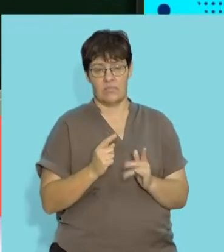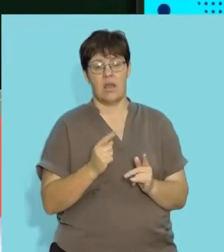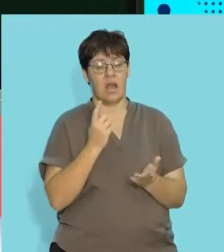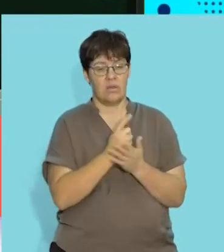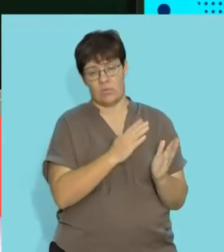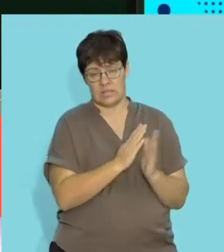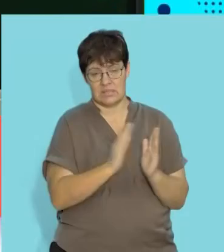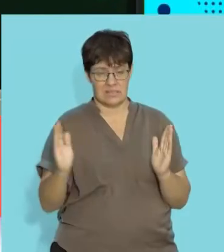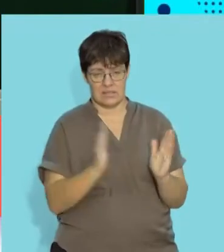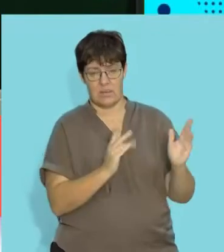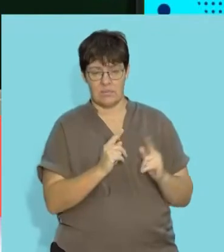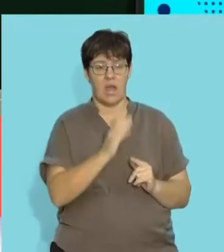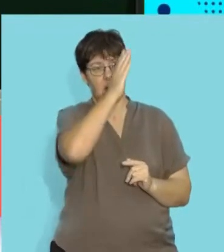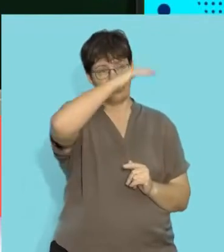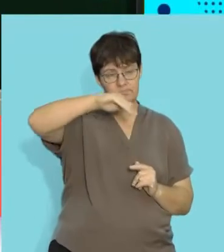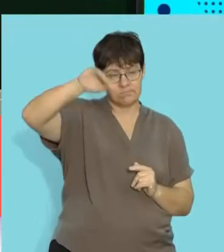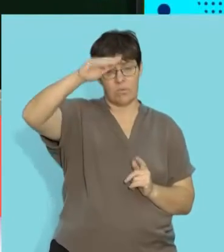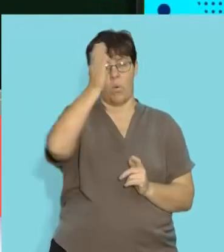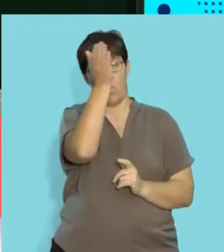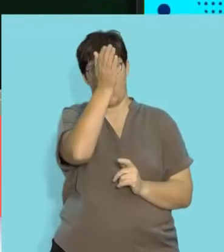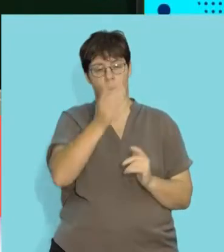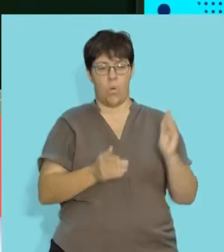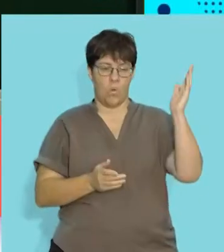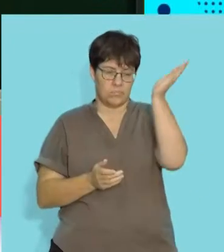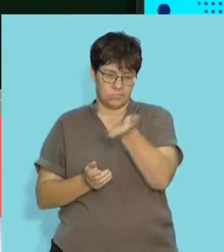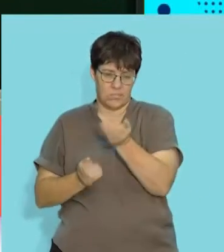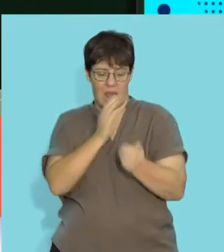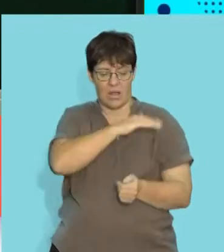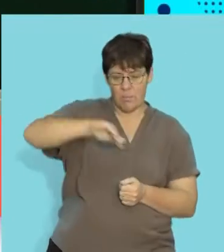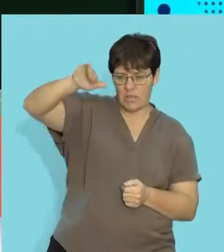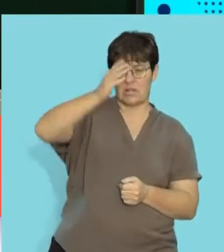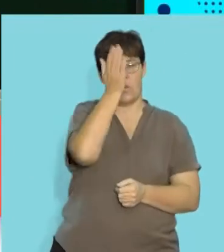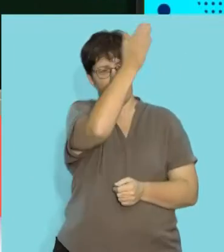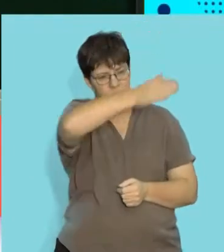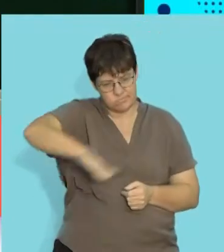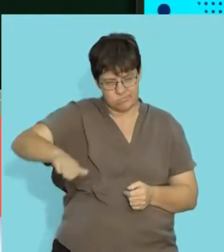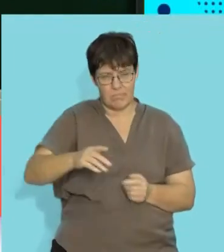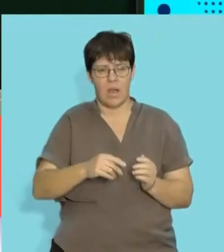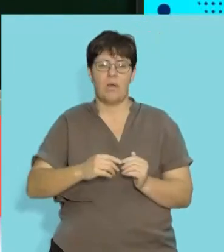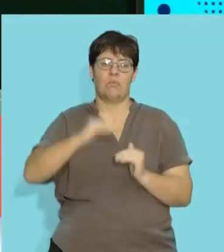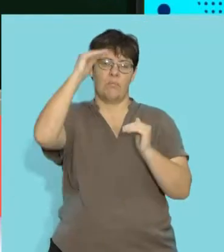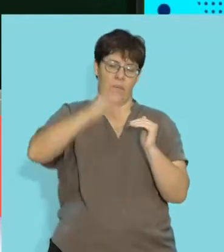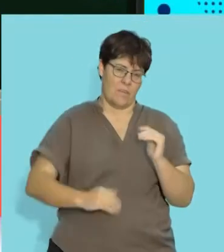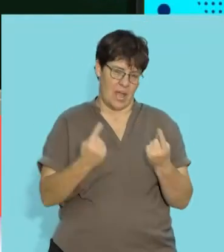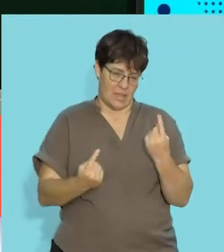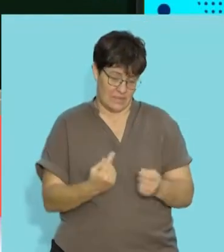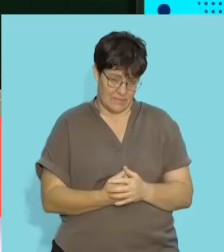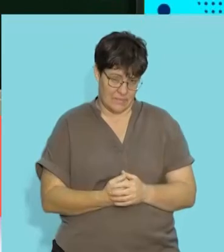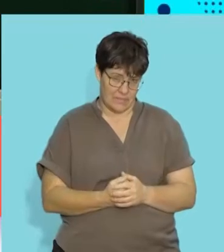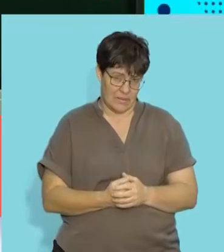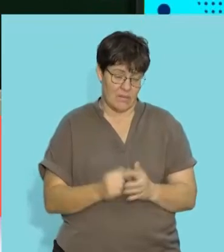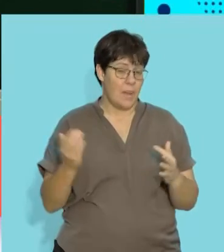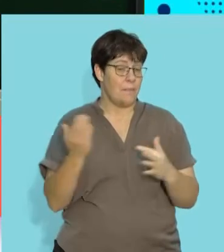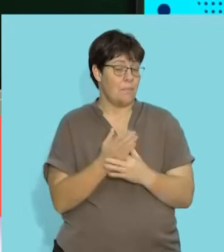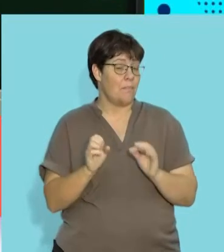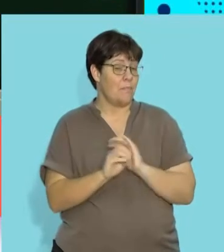decreasing, x is always increasing because you are always moving from left to right. That will then be a decreasing function. Guys, let's take